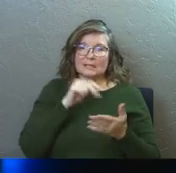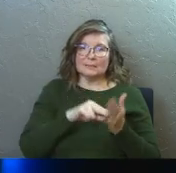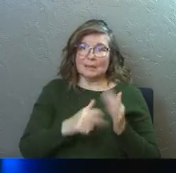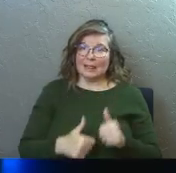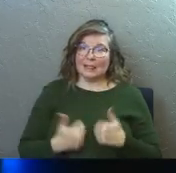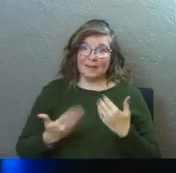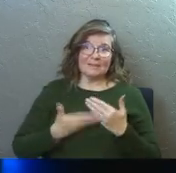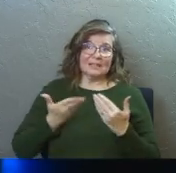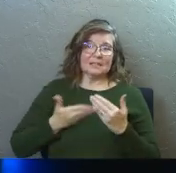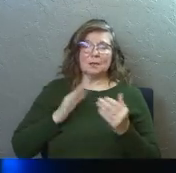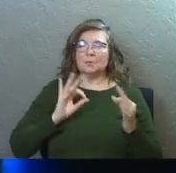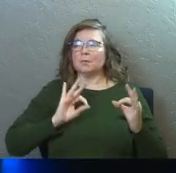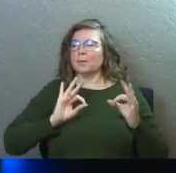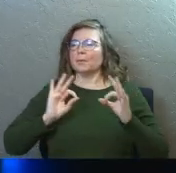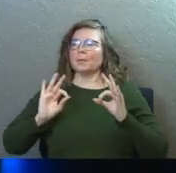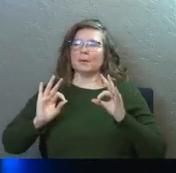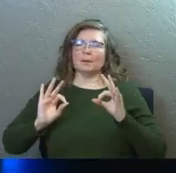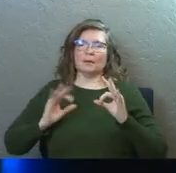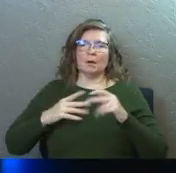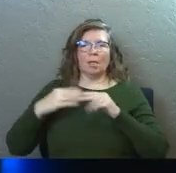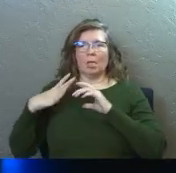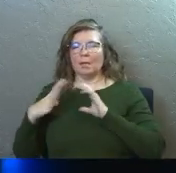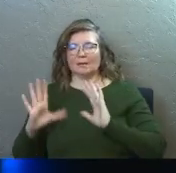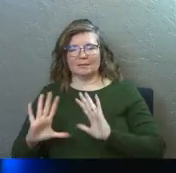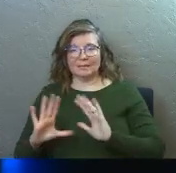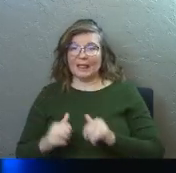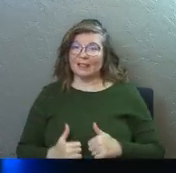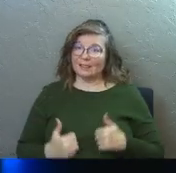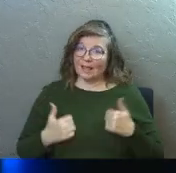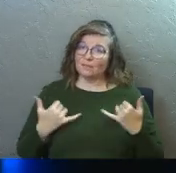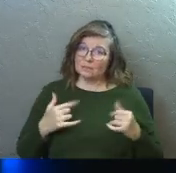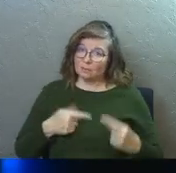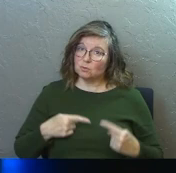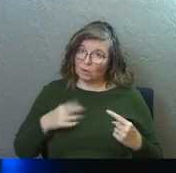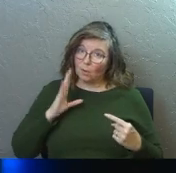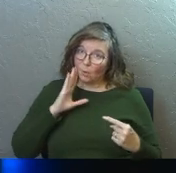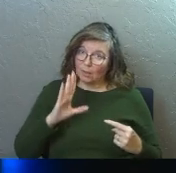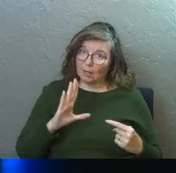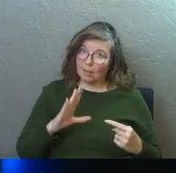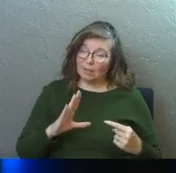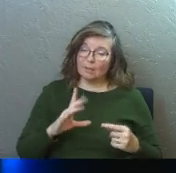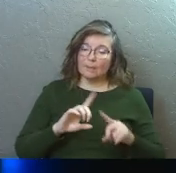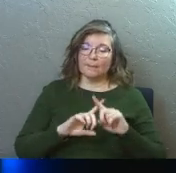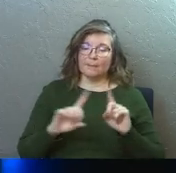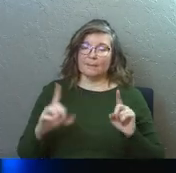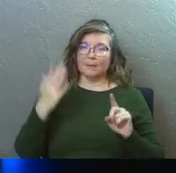mean that life will be easy and perfect and there will never be weight. Life is life and there will be weight to come with it. Amen?